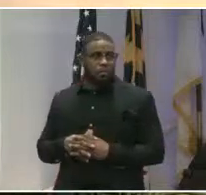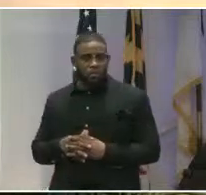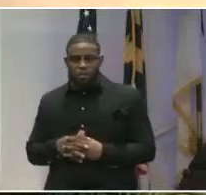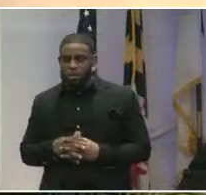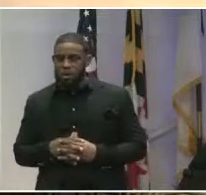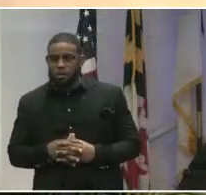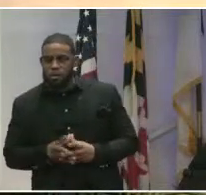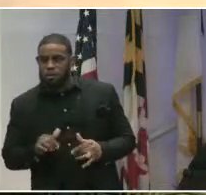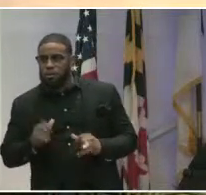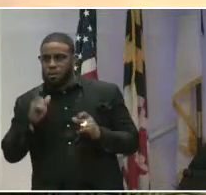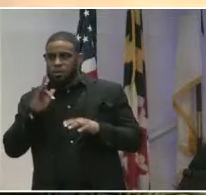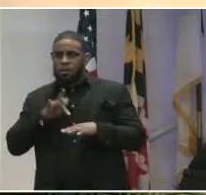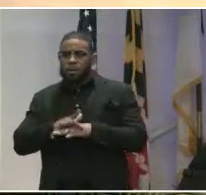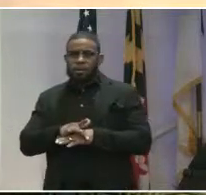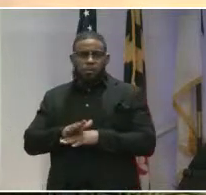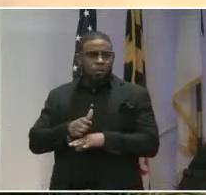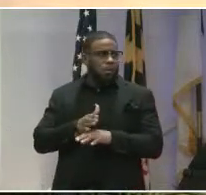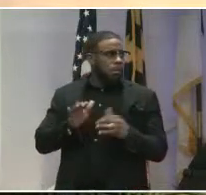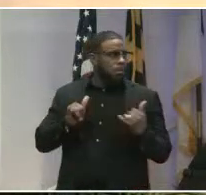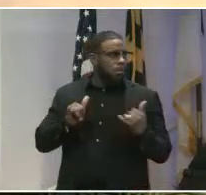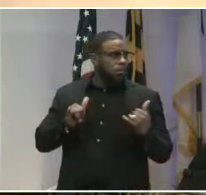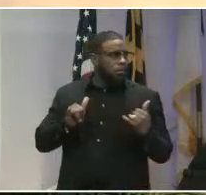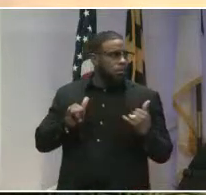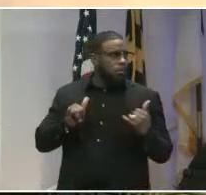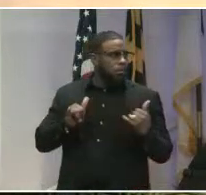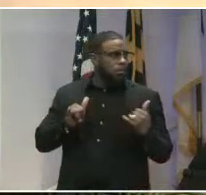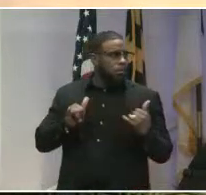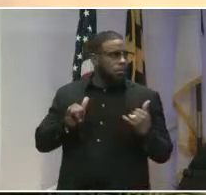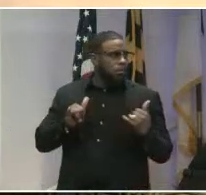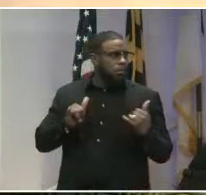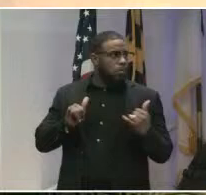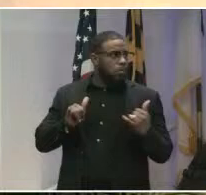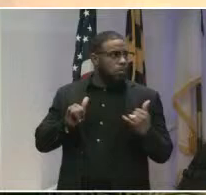We'd have been done early if the musicians had to picked up that little.